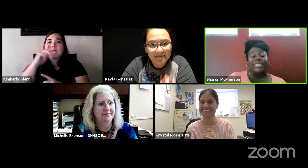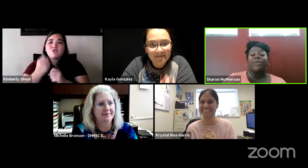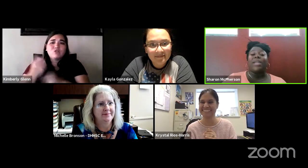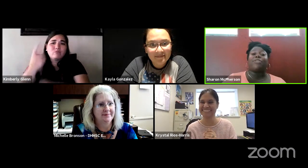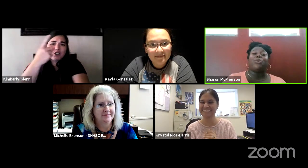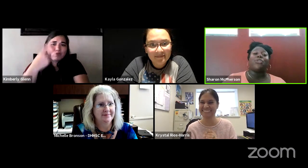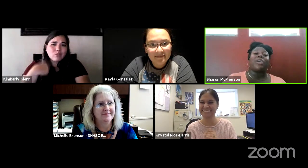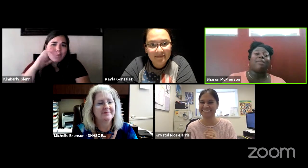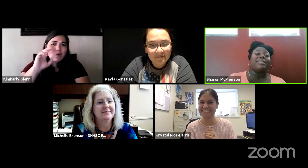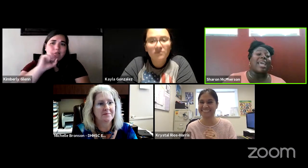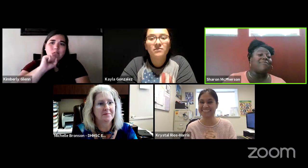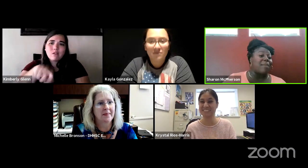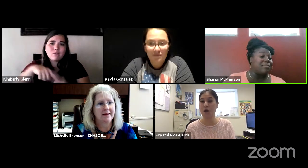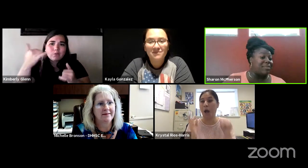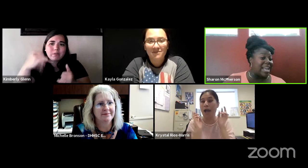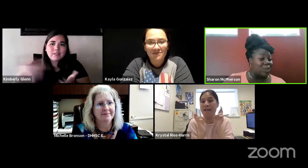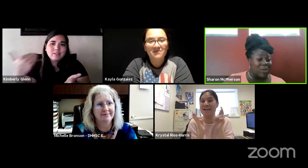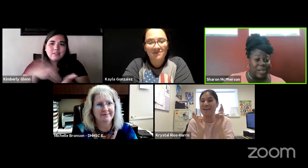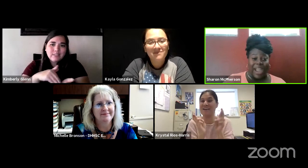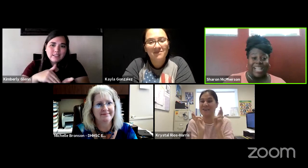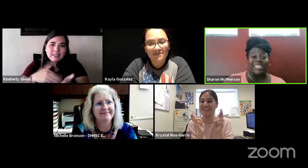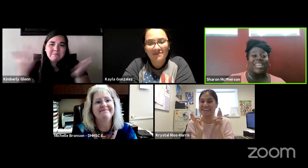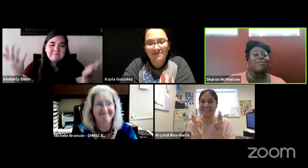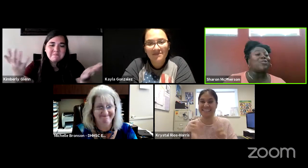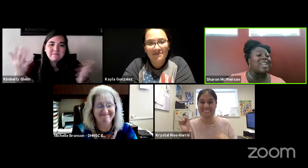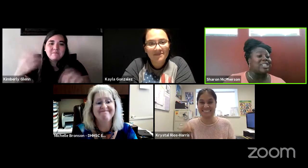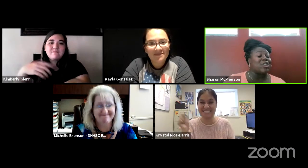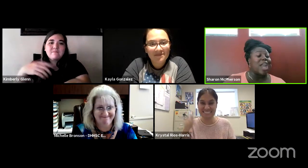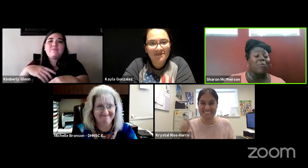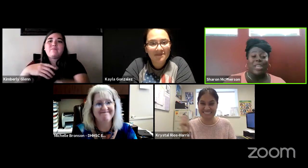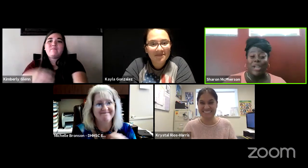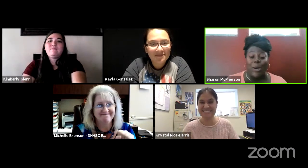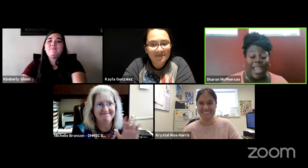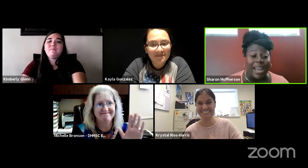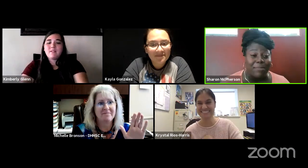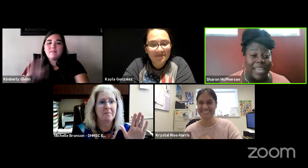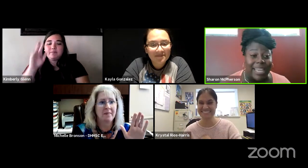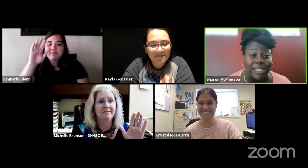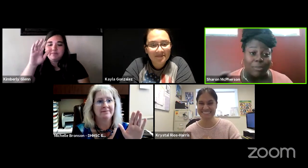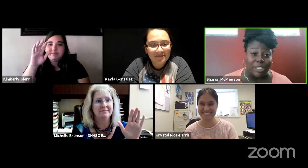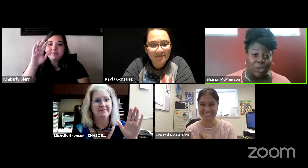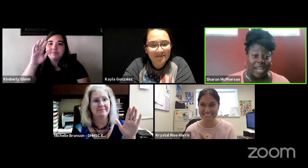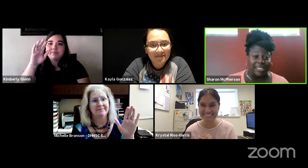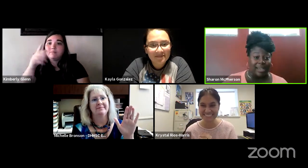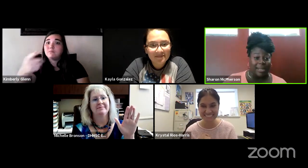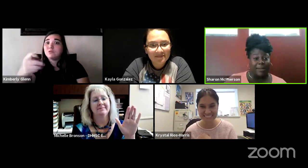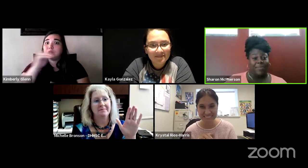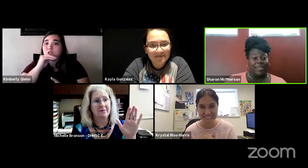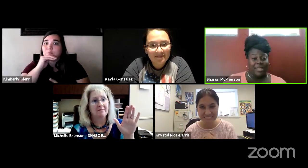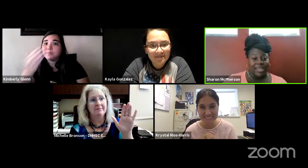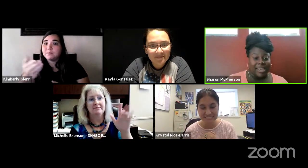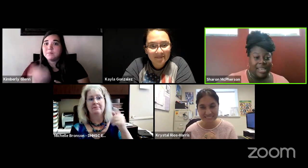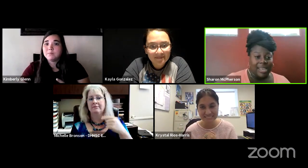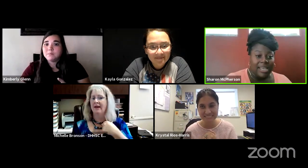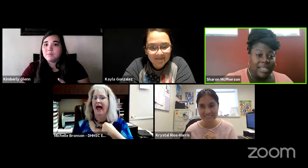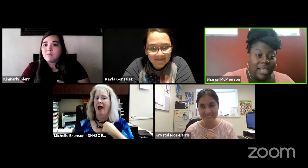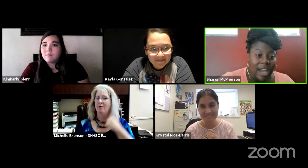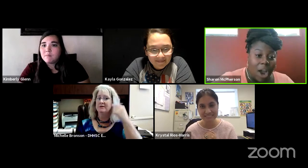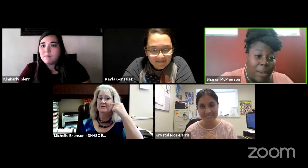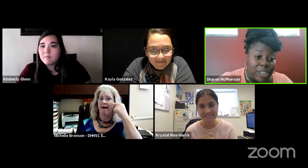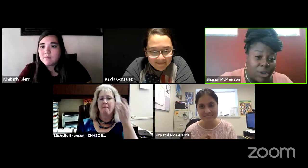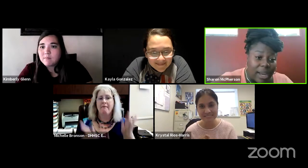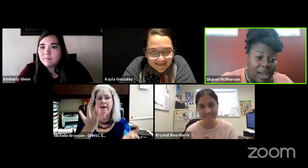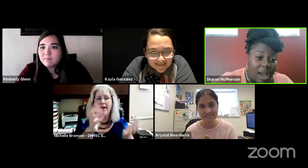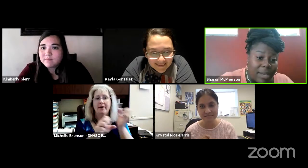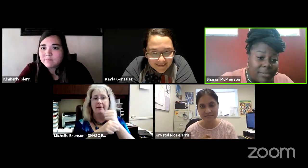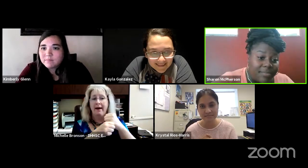So we still have 2 other games that have not been played. So we can go ahead and save those for next year and we can go ahead and play again. So make sure you guys study.